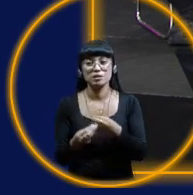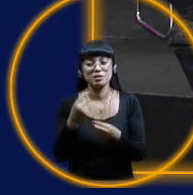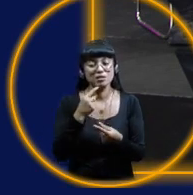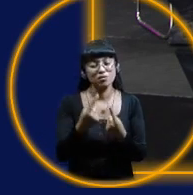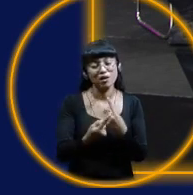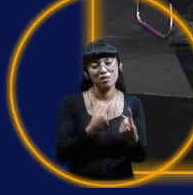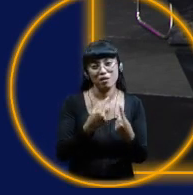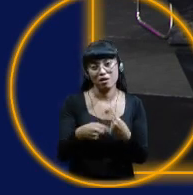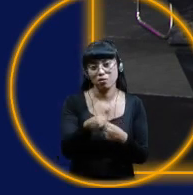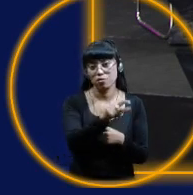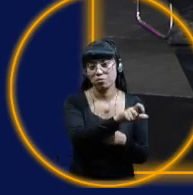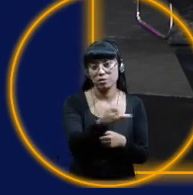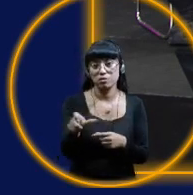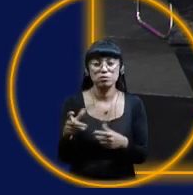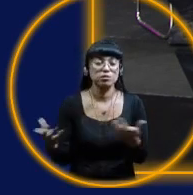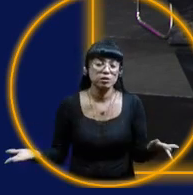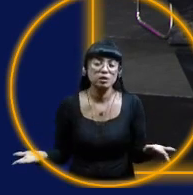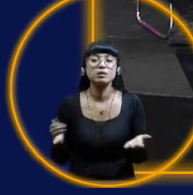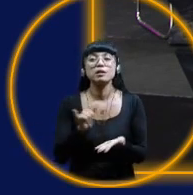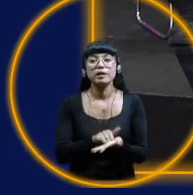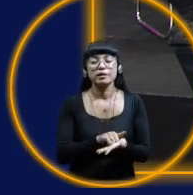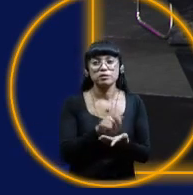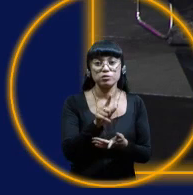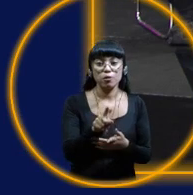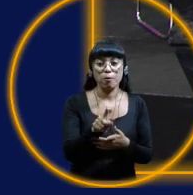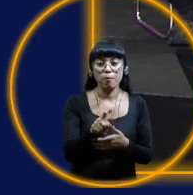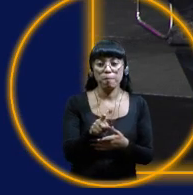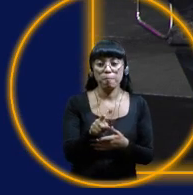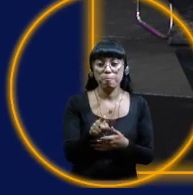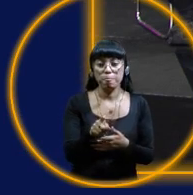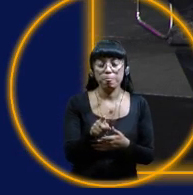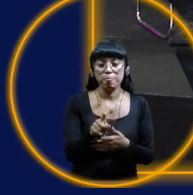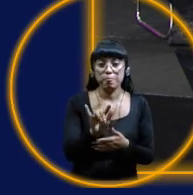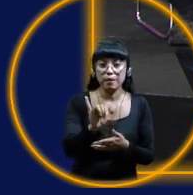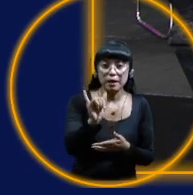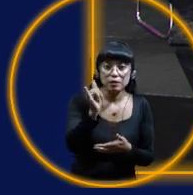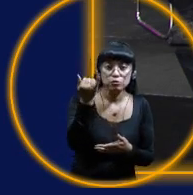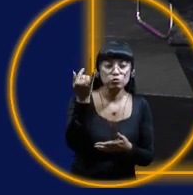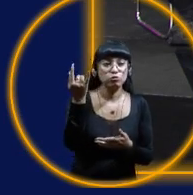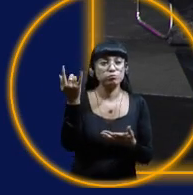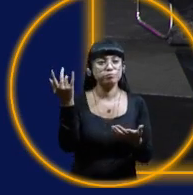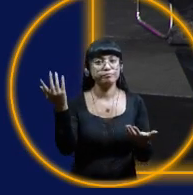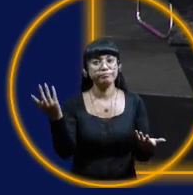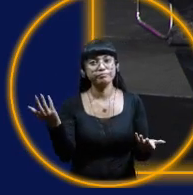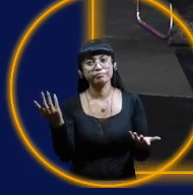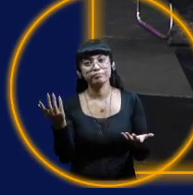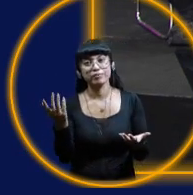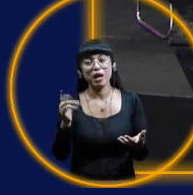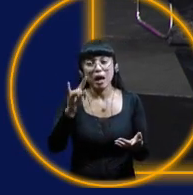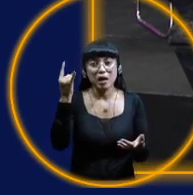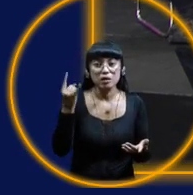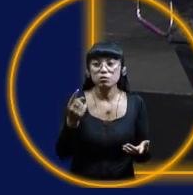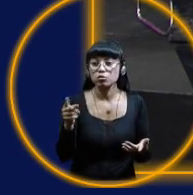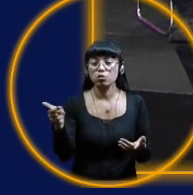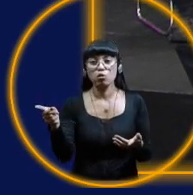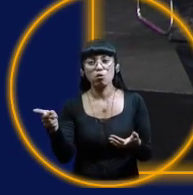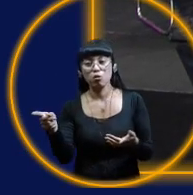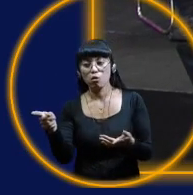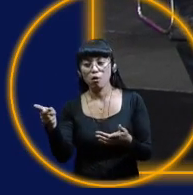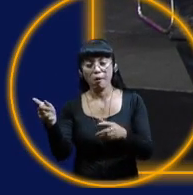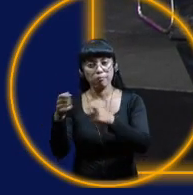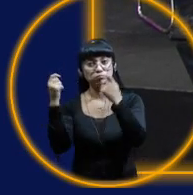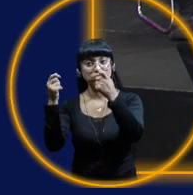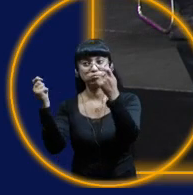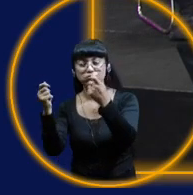the advertiser gets in the way, it's not a good long-term move. Instead, you want to, if you're going to promote